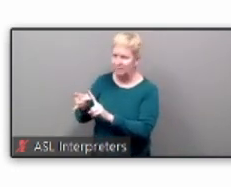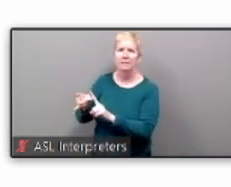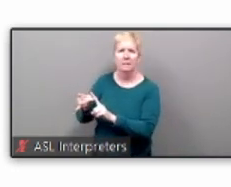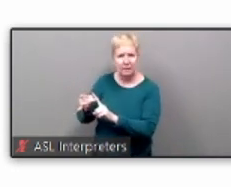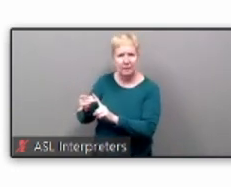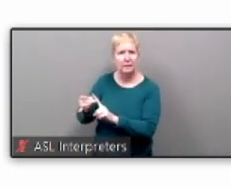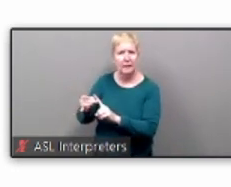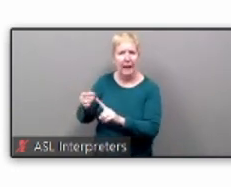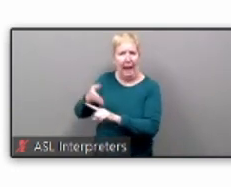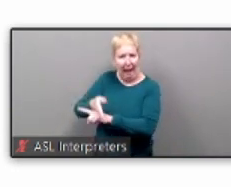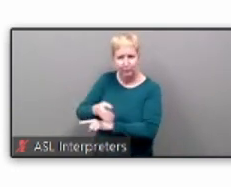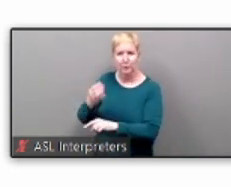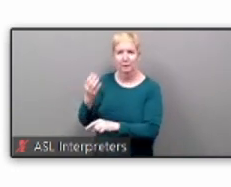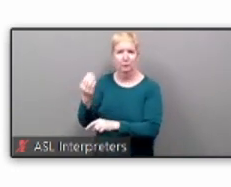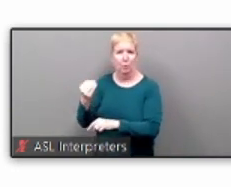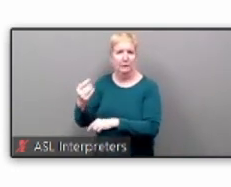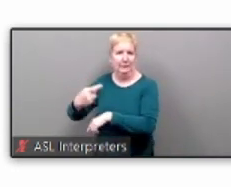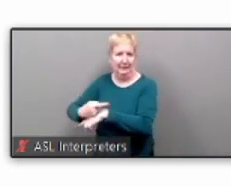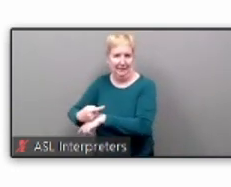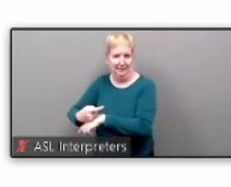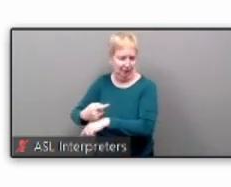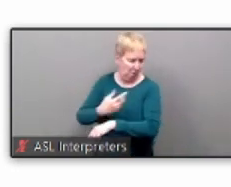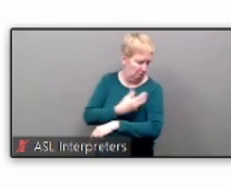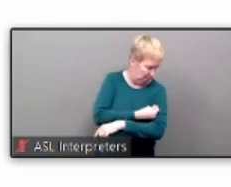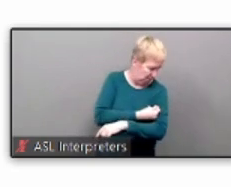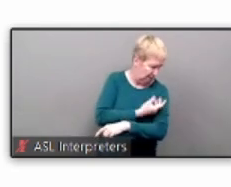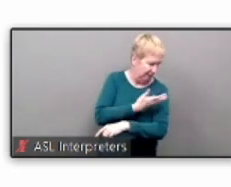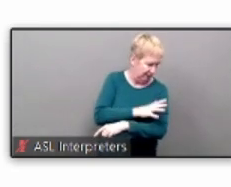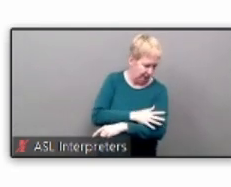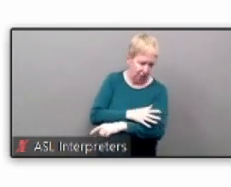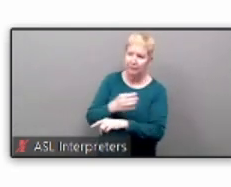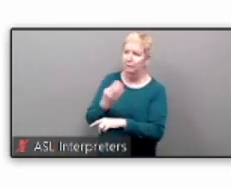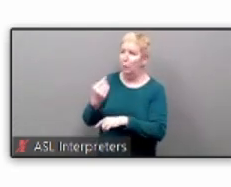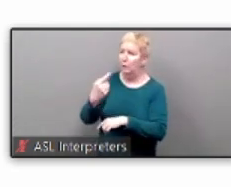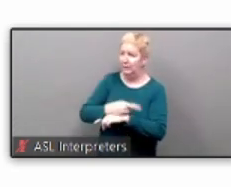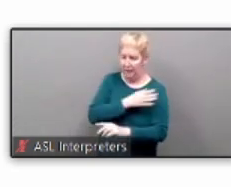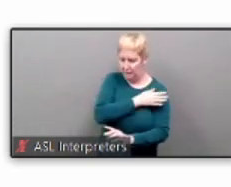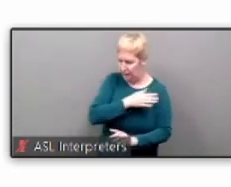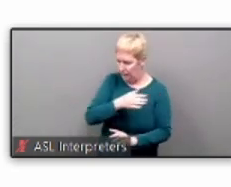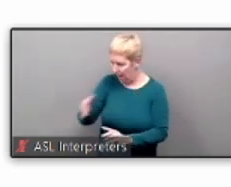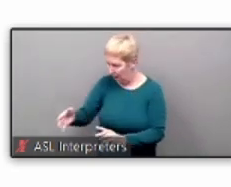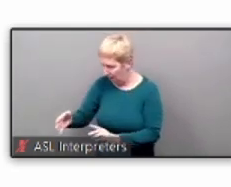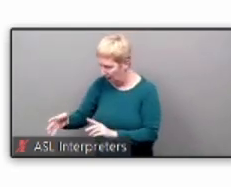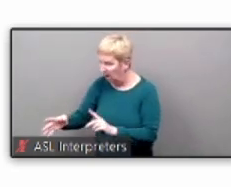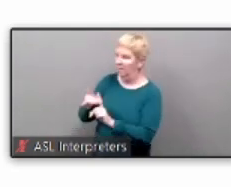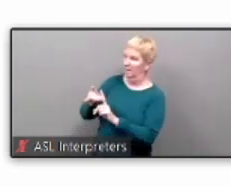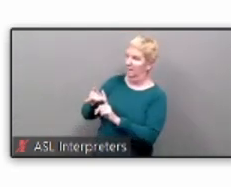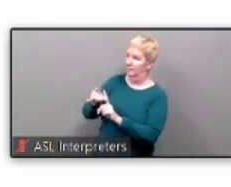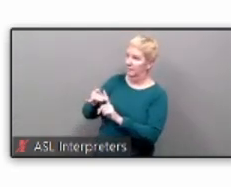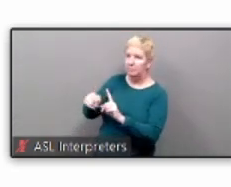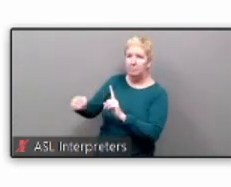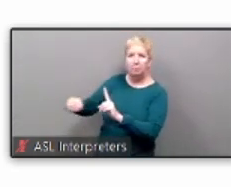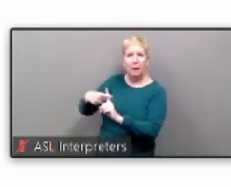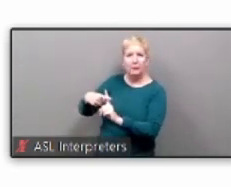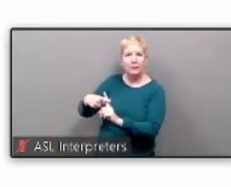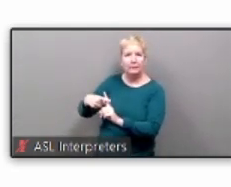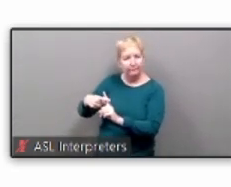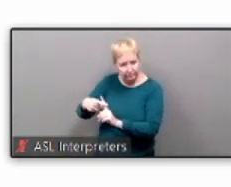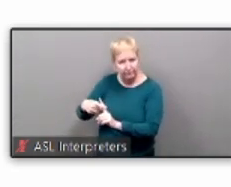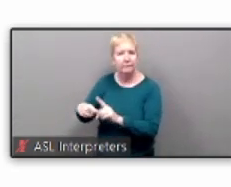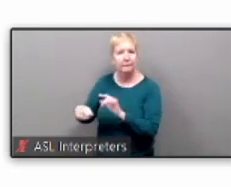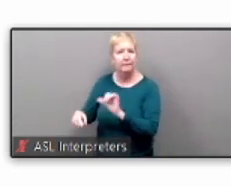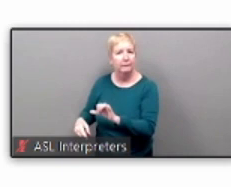the time period elapses when we consider a person fully vaccinated or protected. So this is 14 days